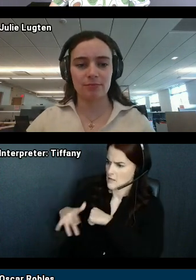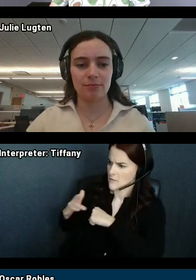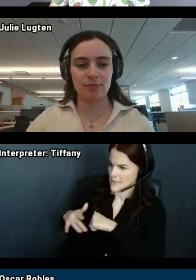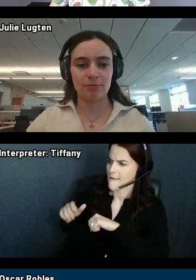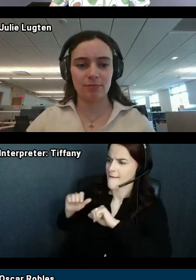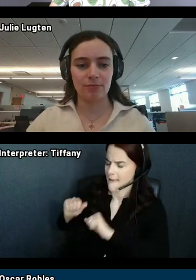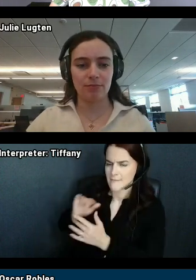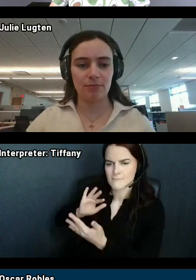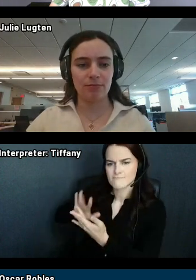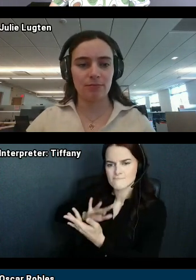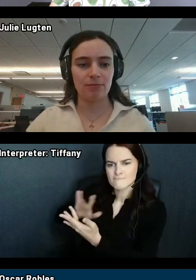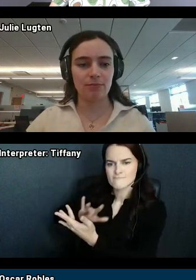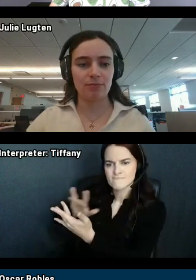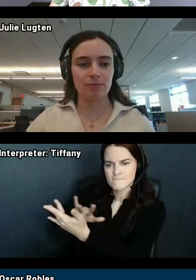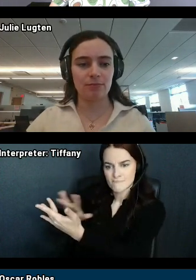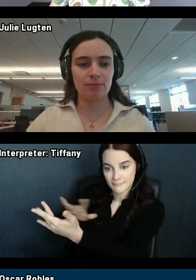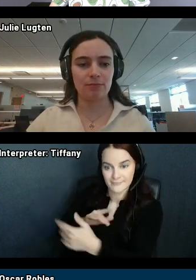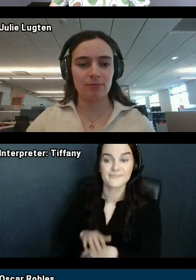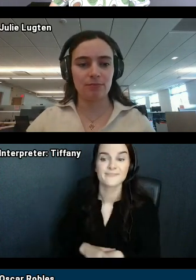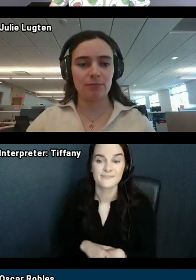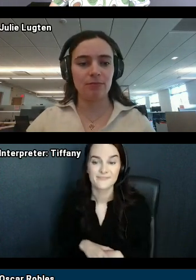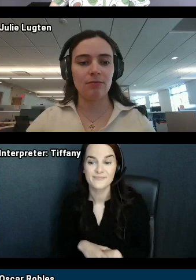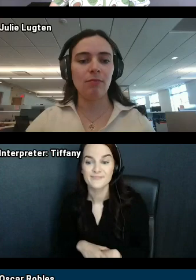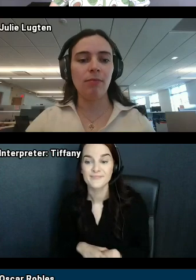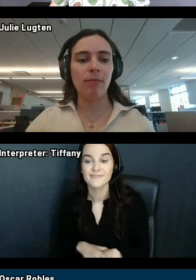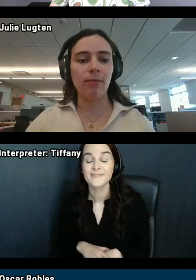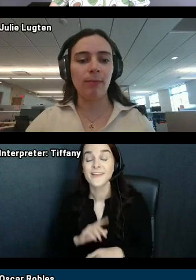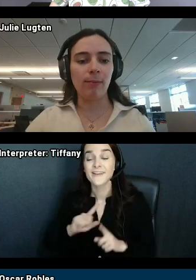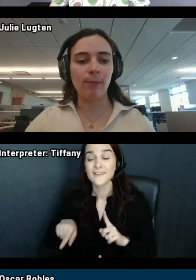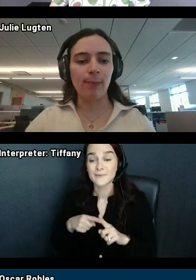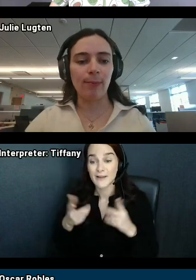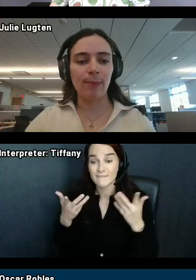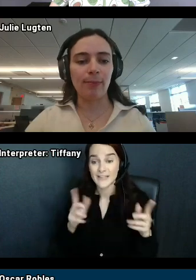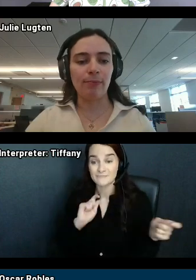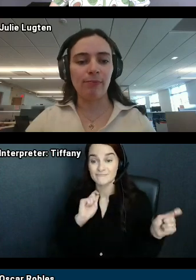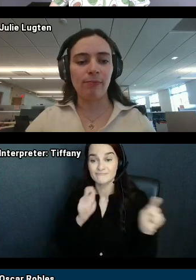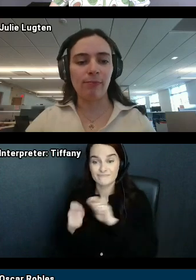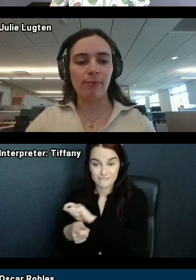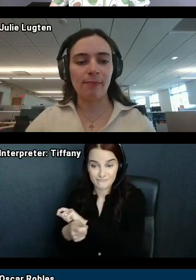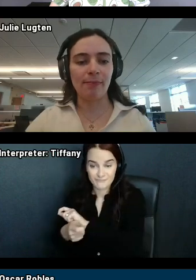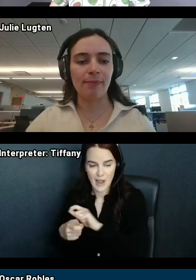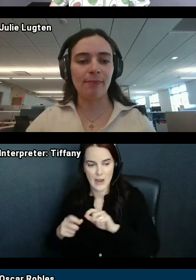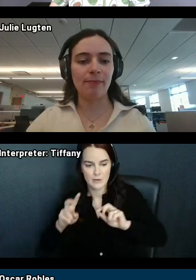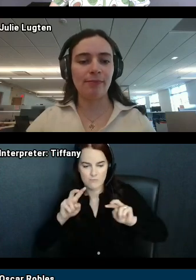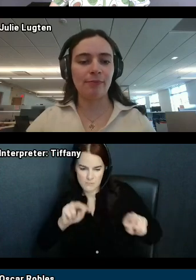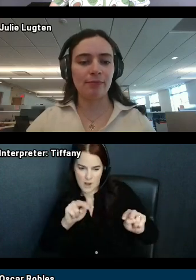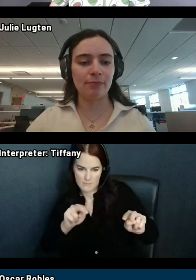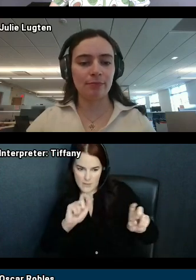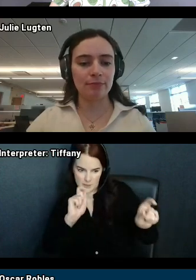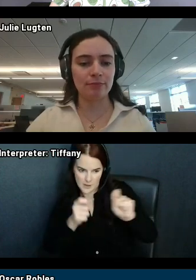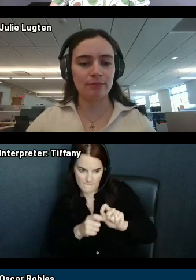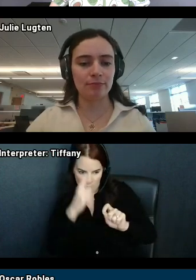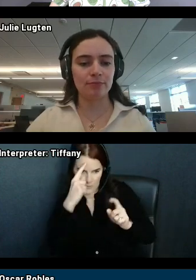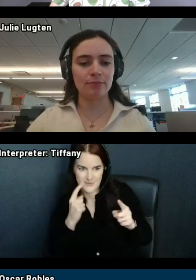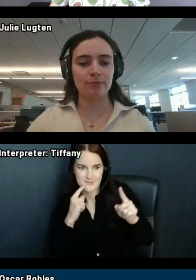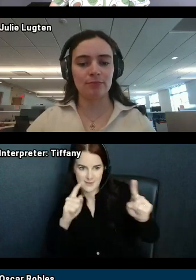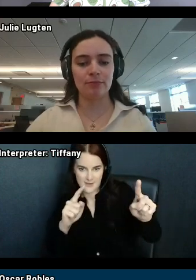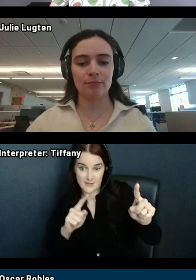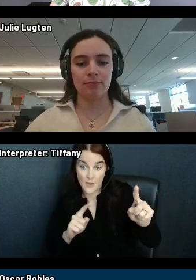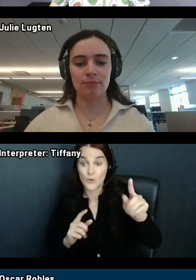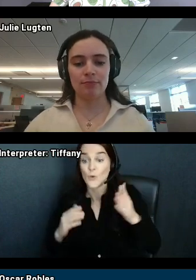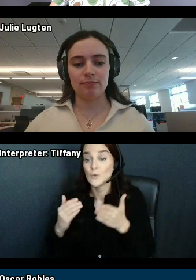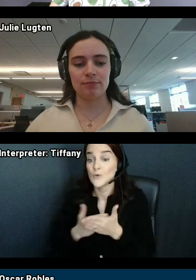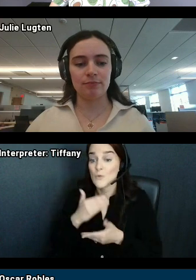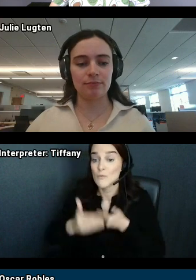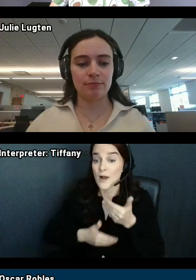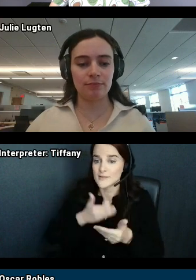Once you've made changes, what you really want to do is monitor your changes for success. So new processes may need